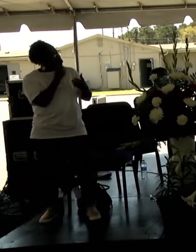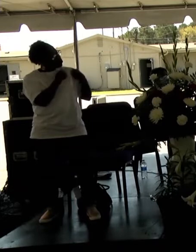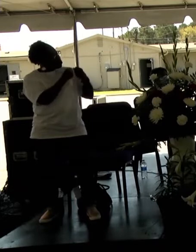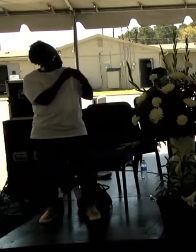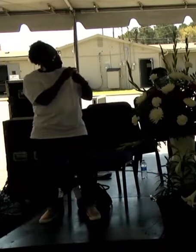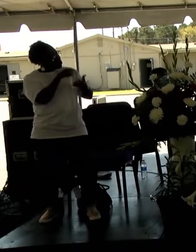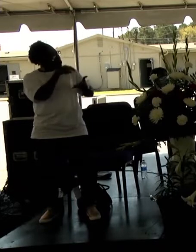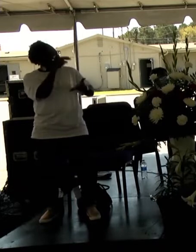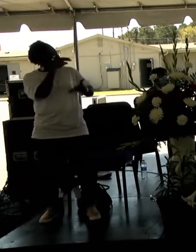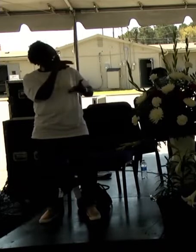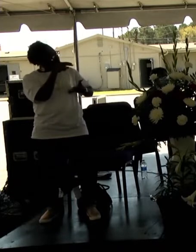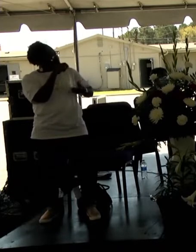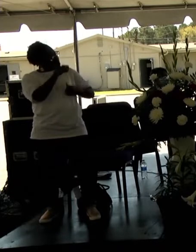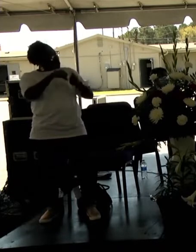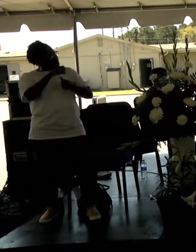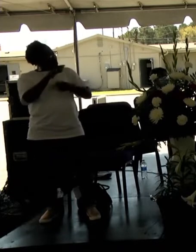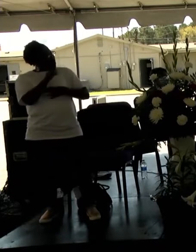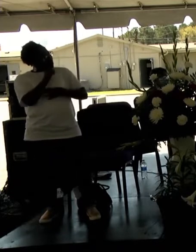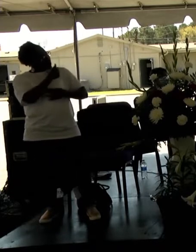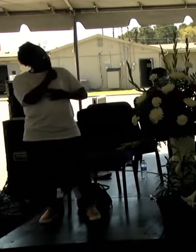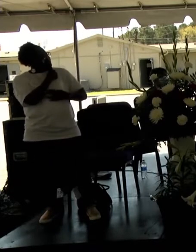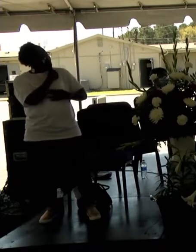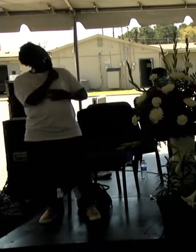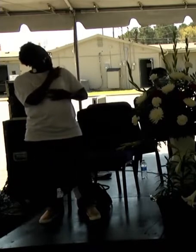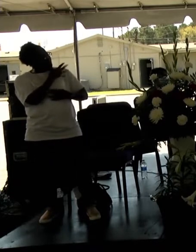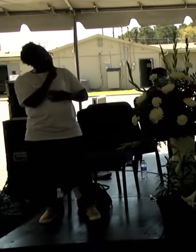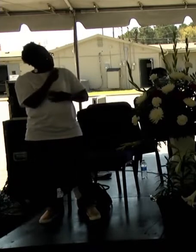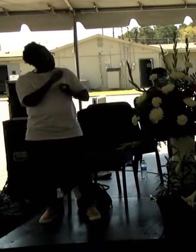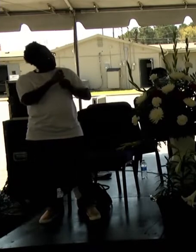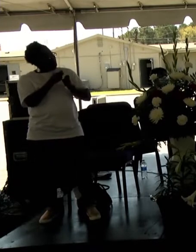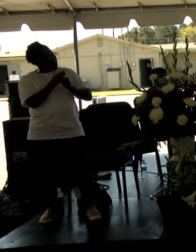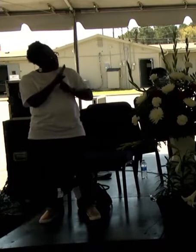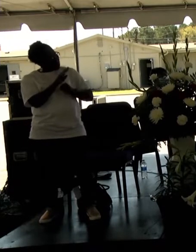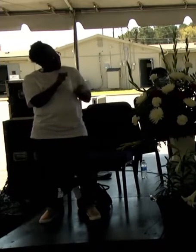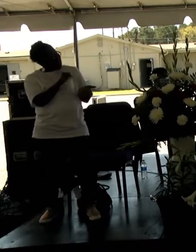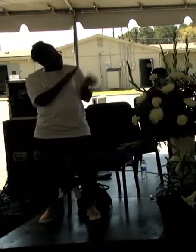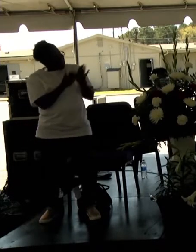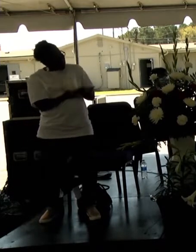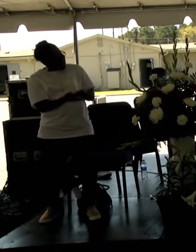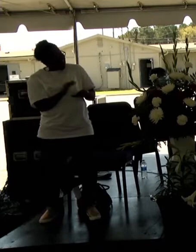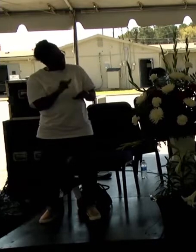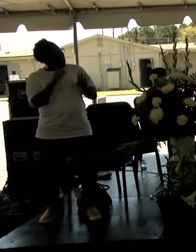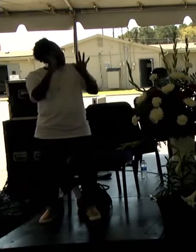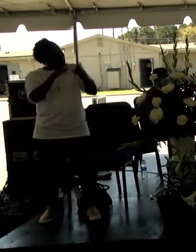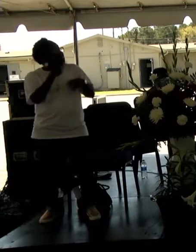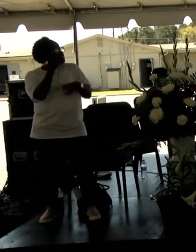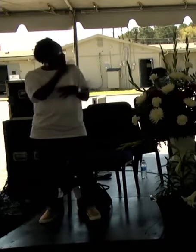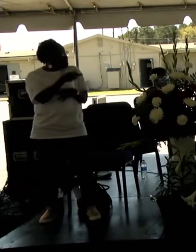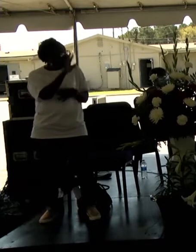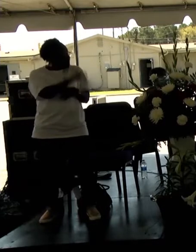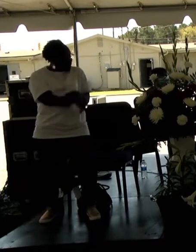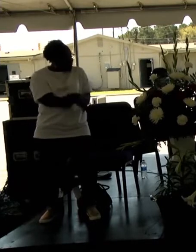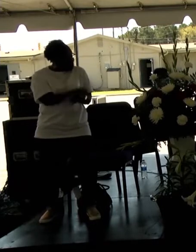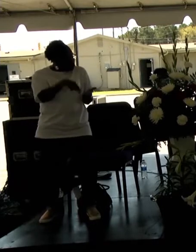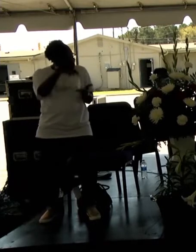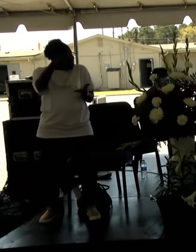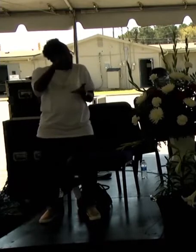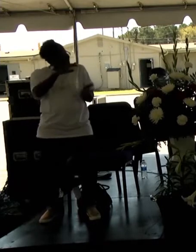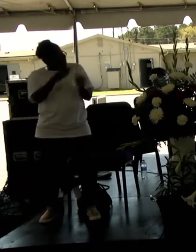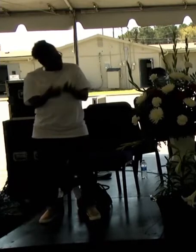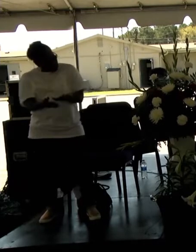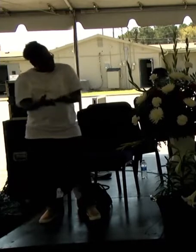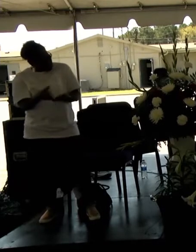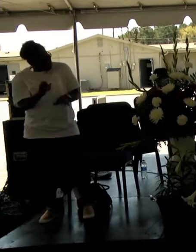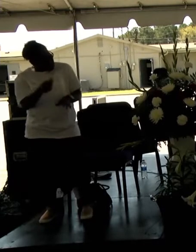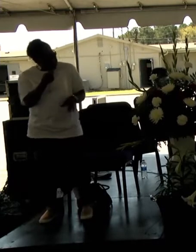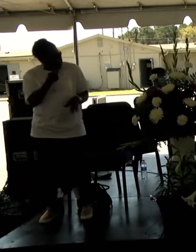the resurrection. I want to know his fellowship of suffering, even conforming us in his death, that I may receive the resurrection of the dead. So what he